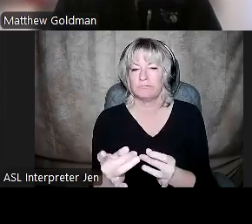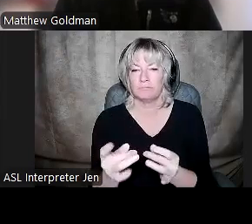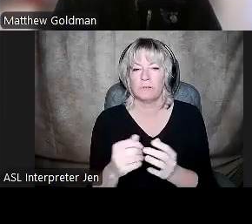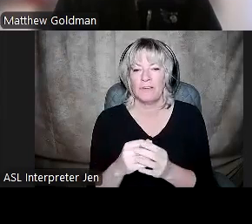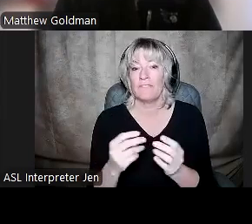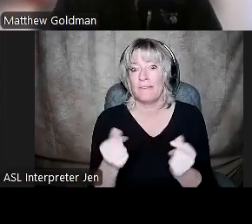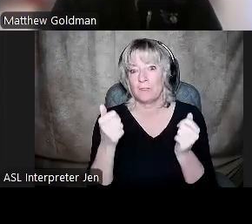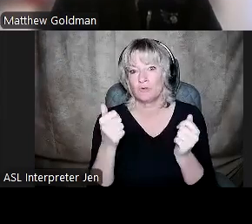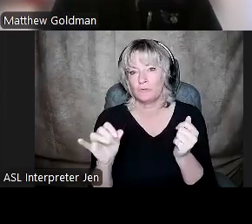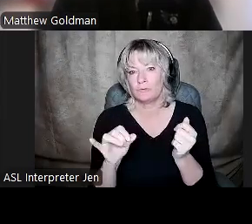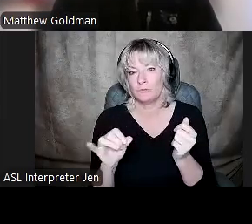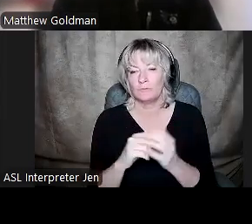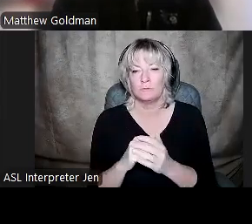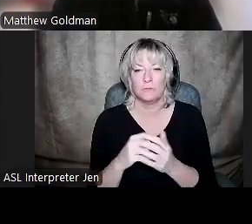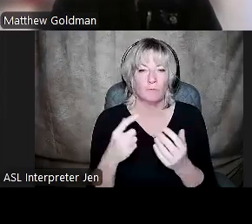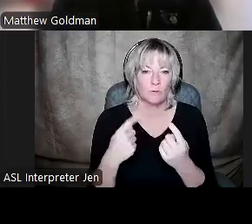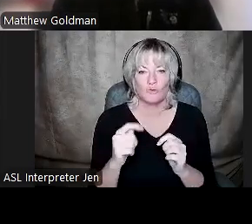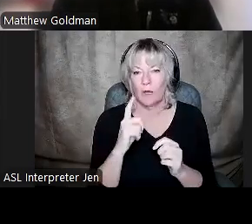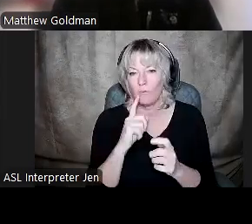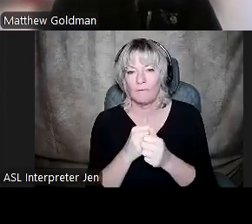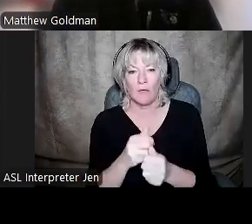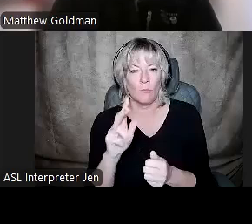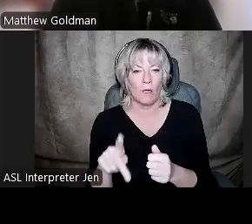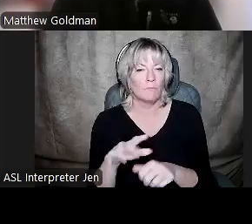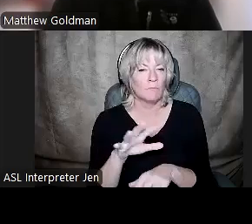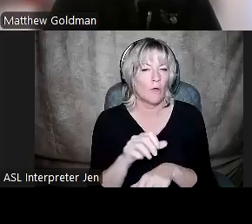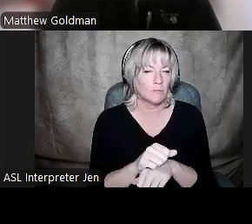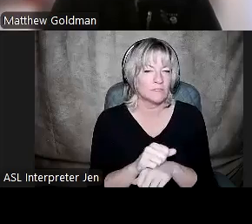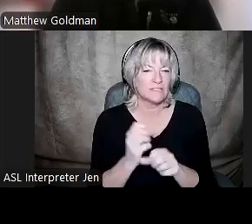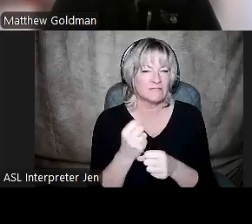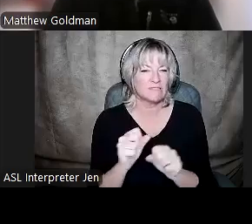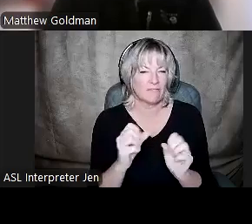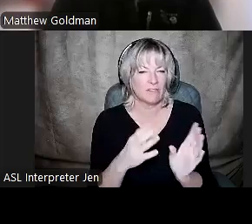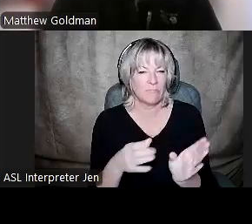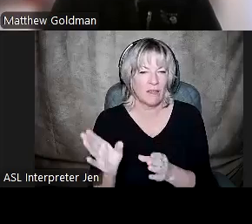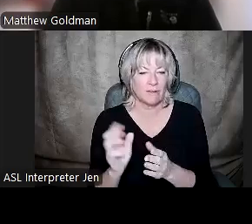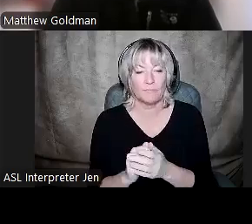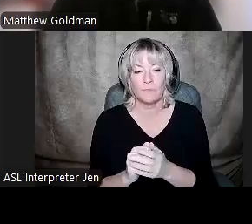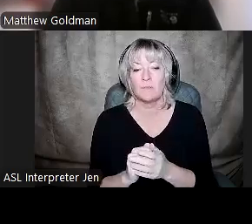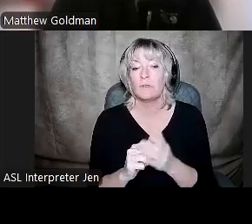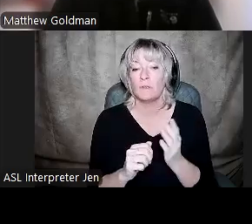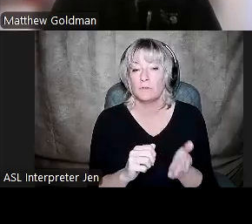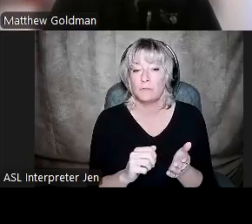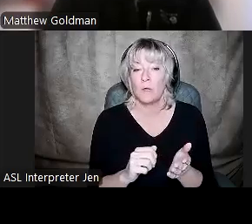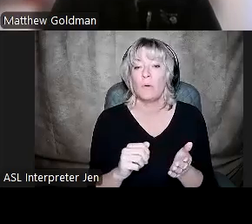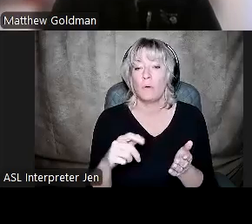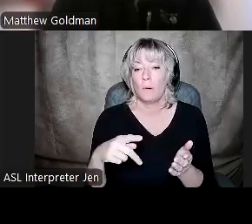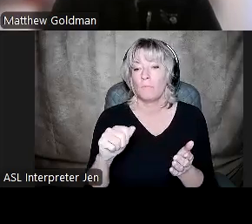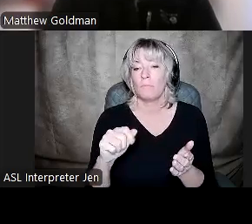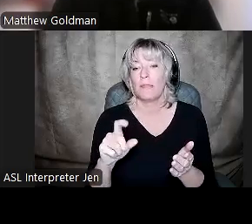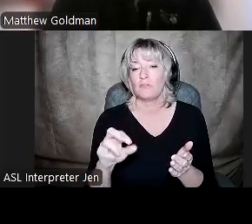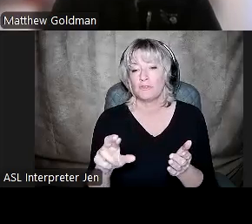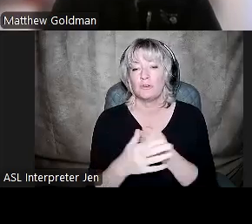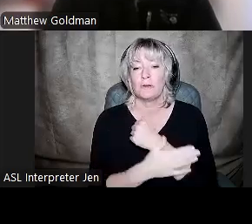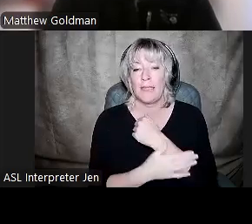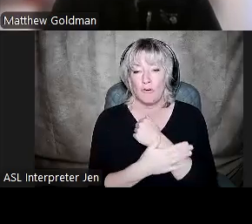quicker when we're trying to do follow-up appointments and safety planning. So that's something that Placer County did in 2019,